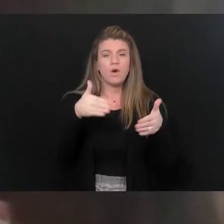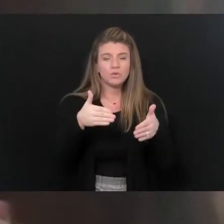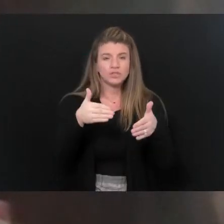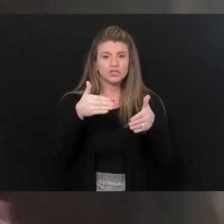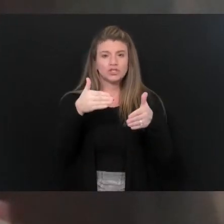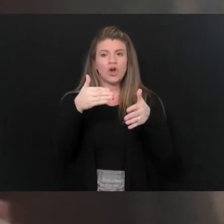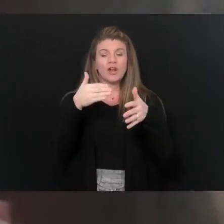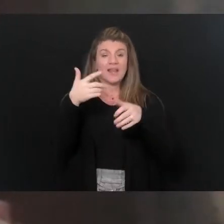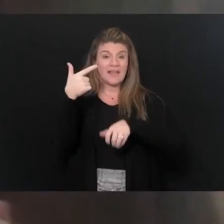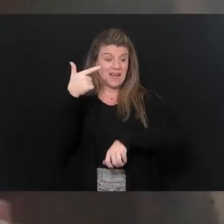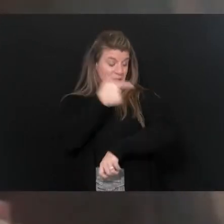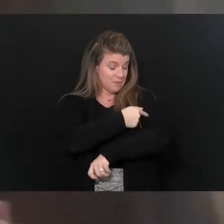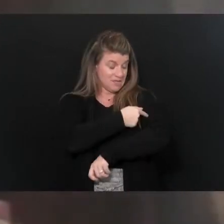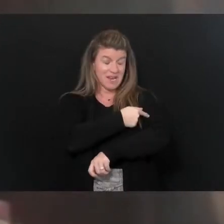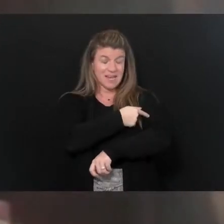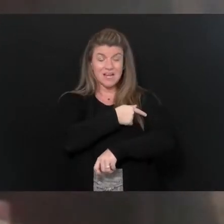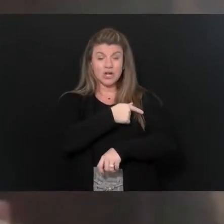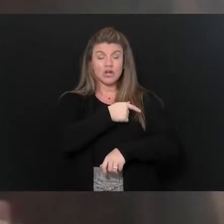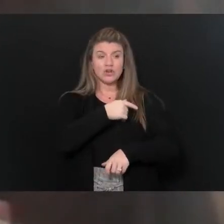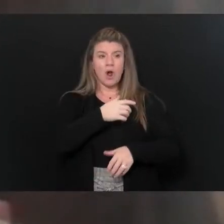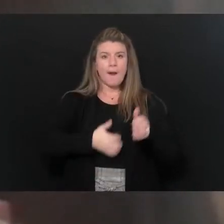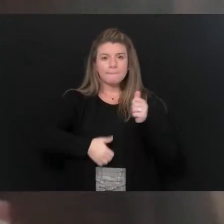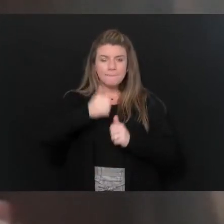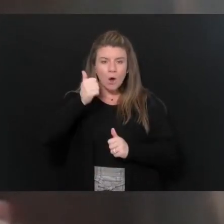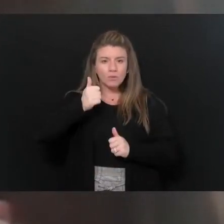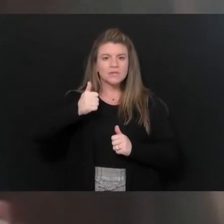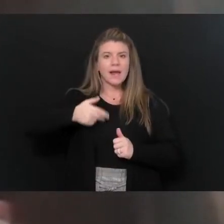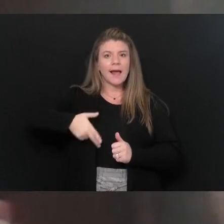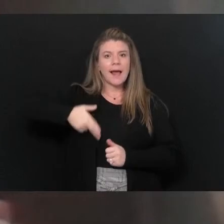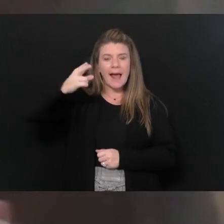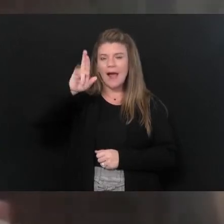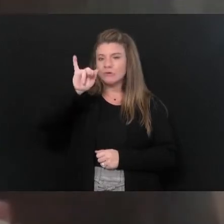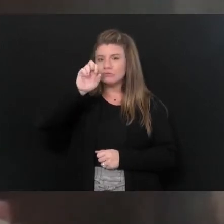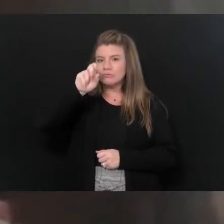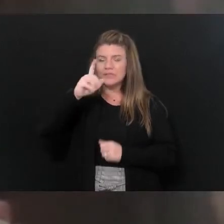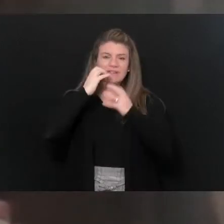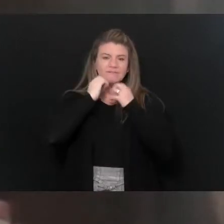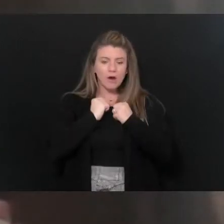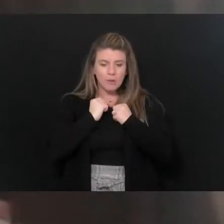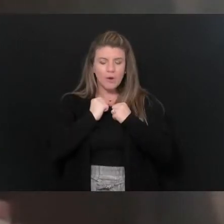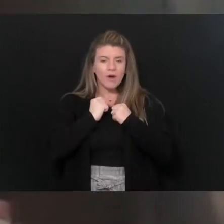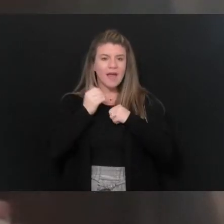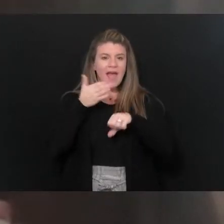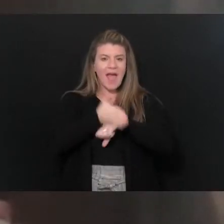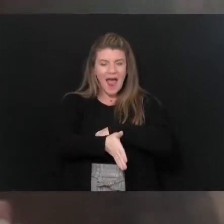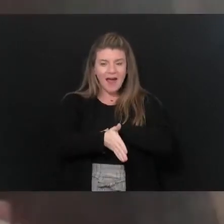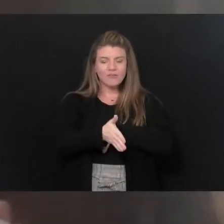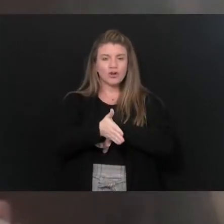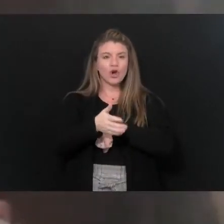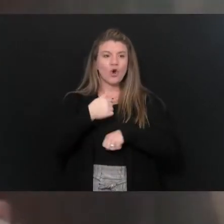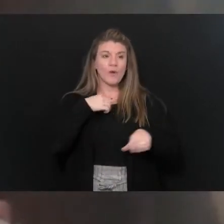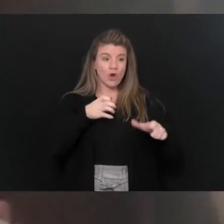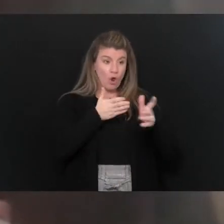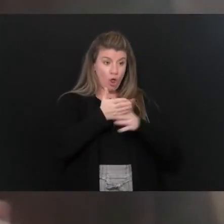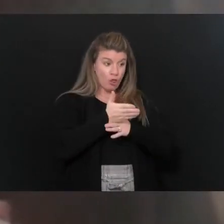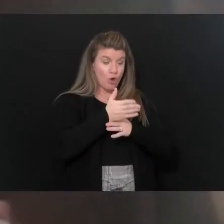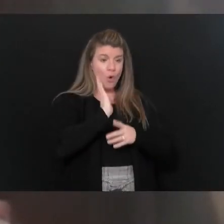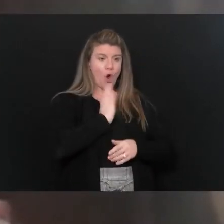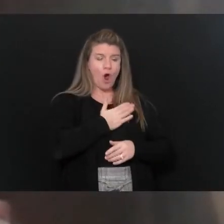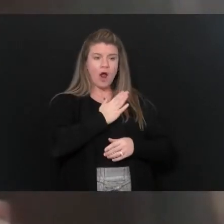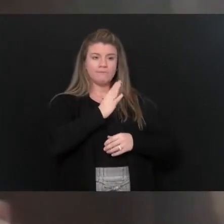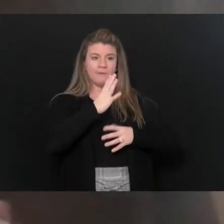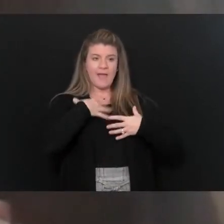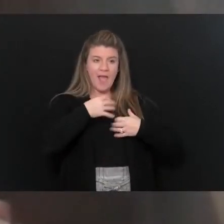getting immunizations in the arms of our most vulnerable, you know, after serving the critical